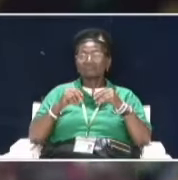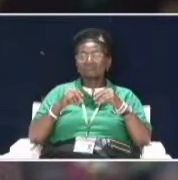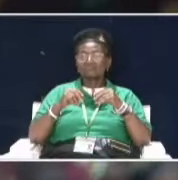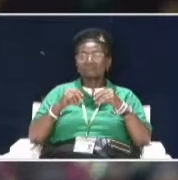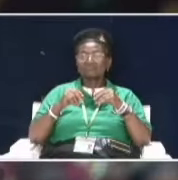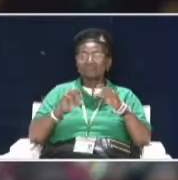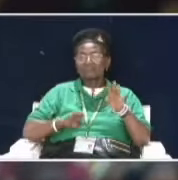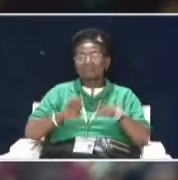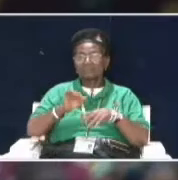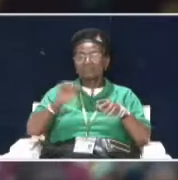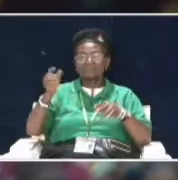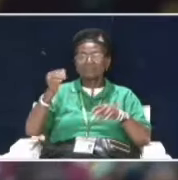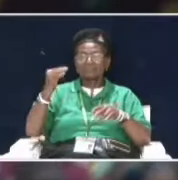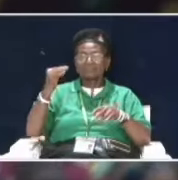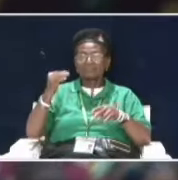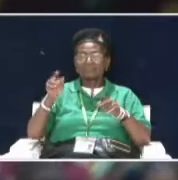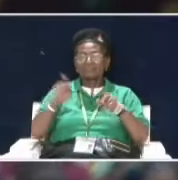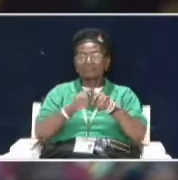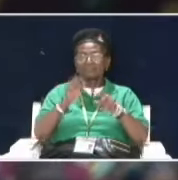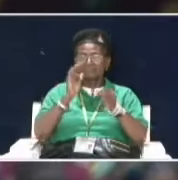behaving as if they are the owner of the land.